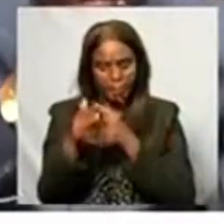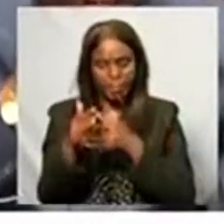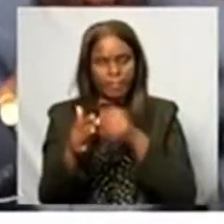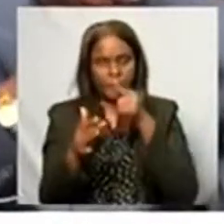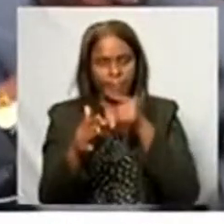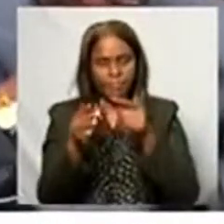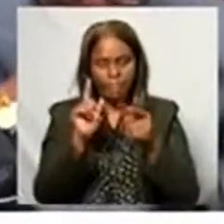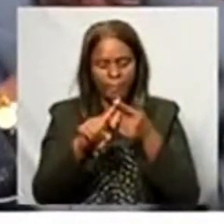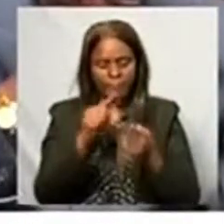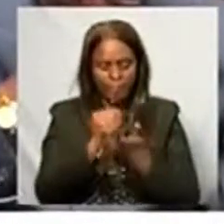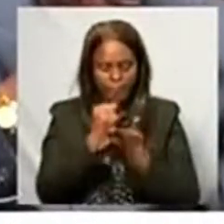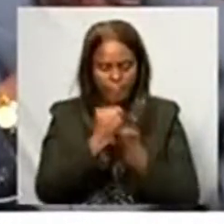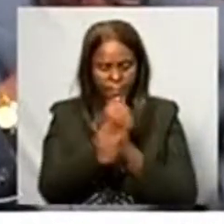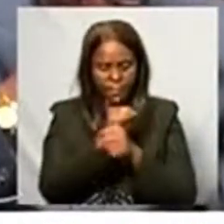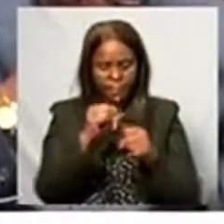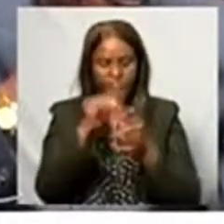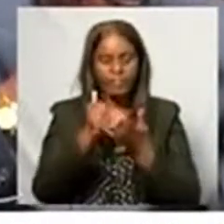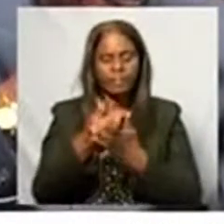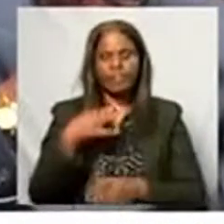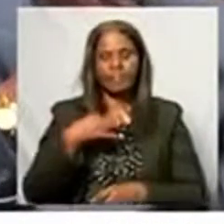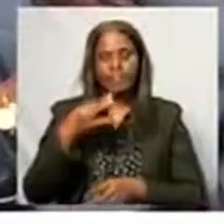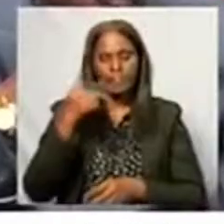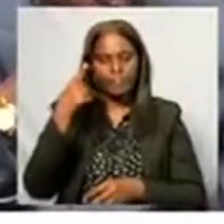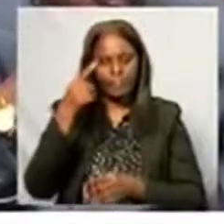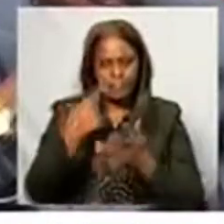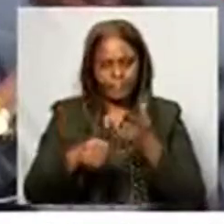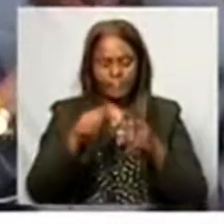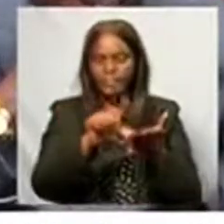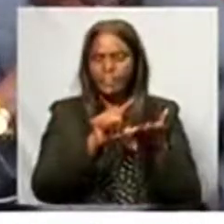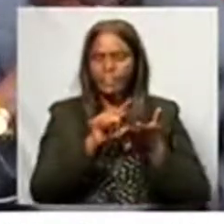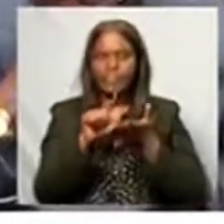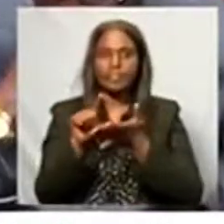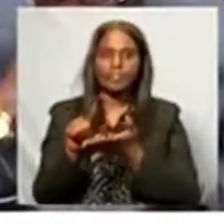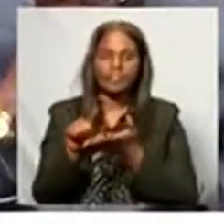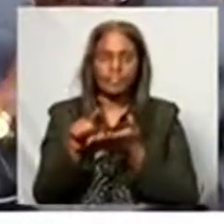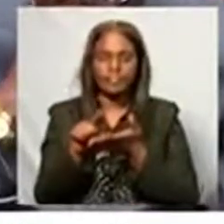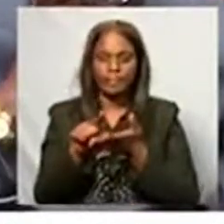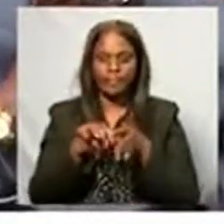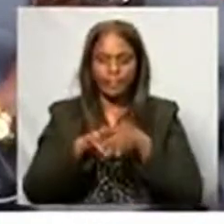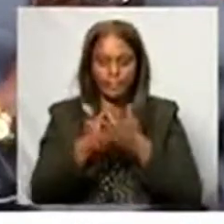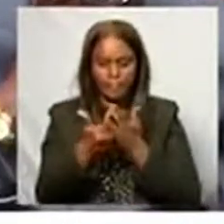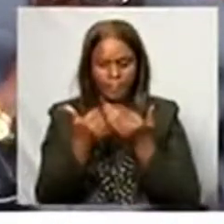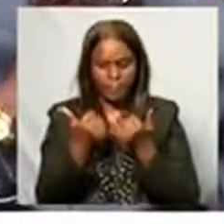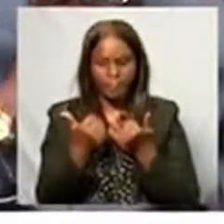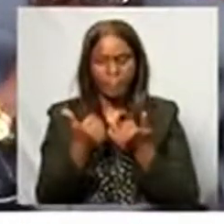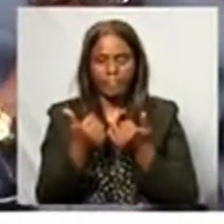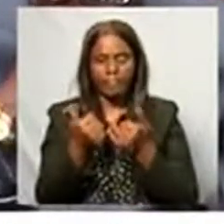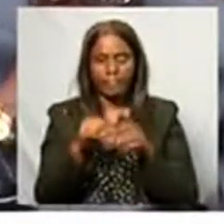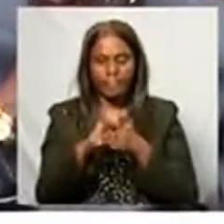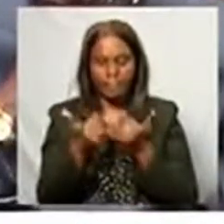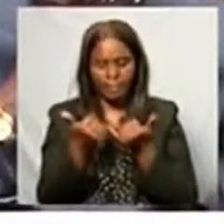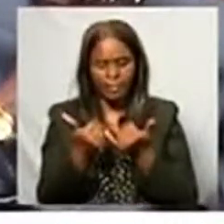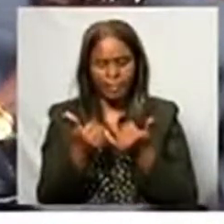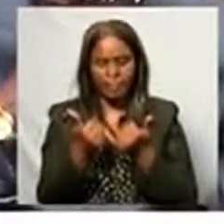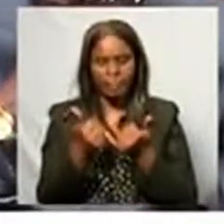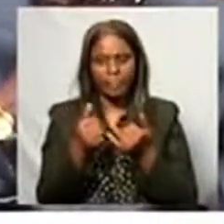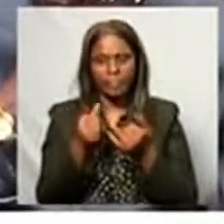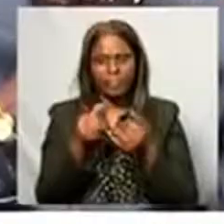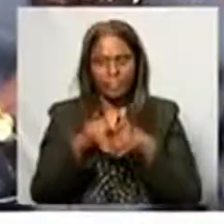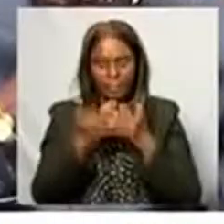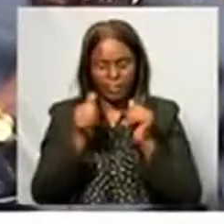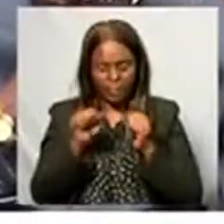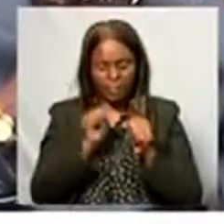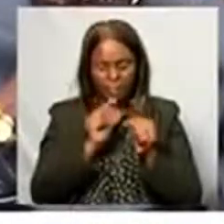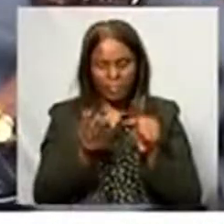to address these applications for loans. How would